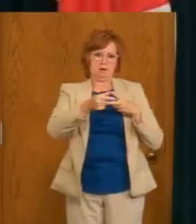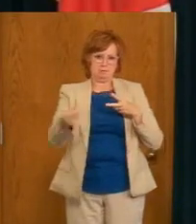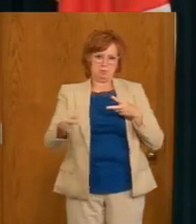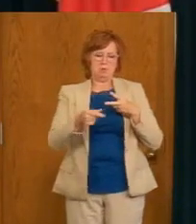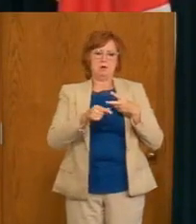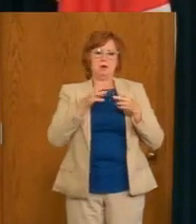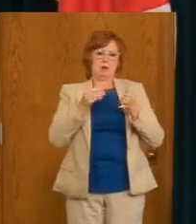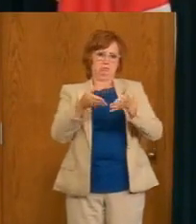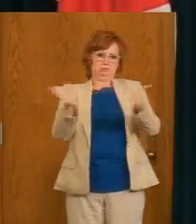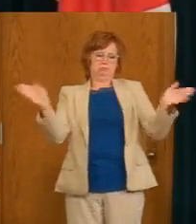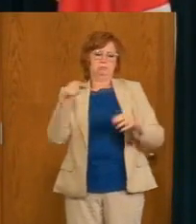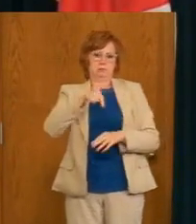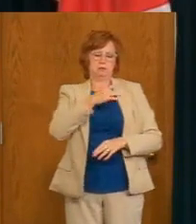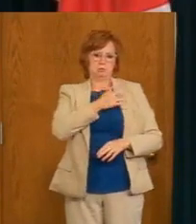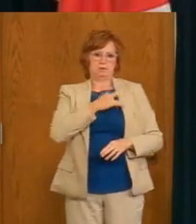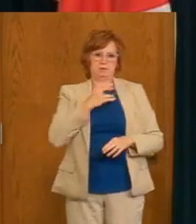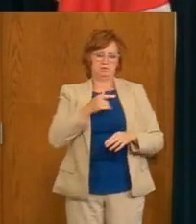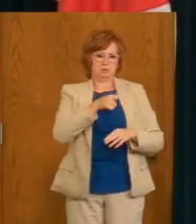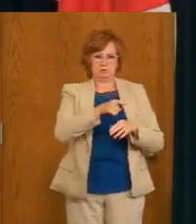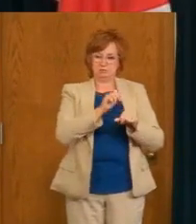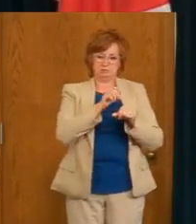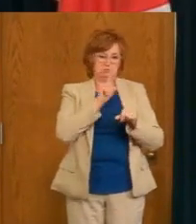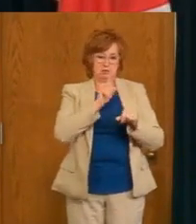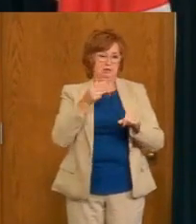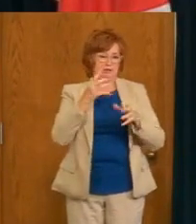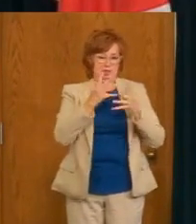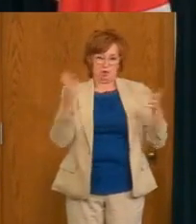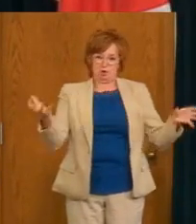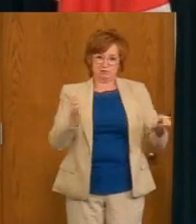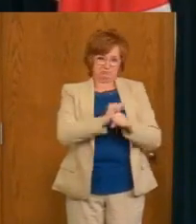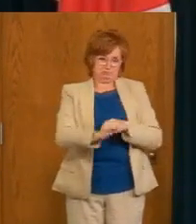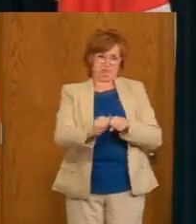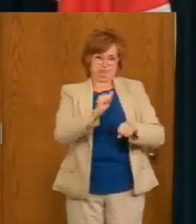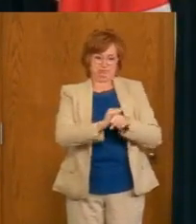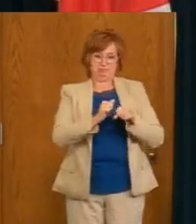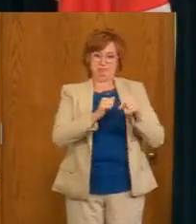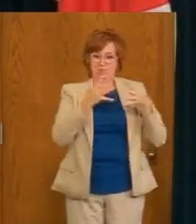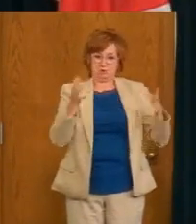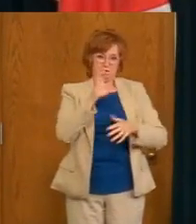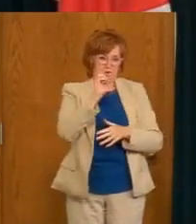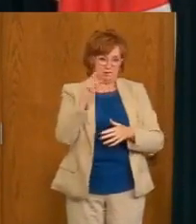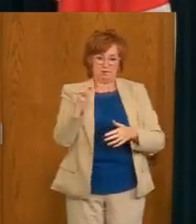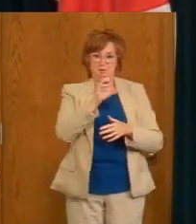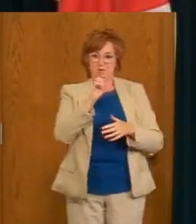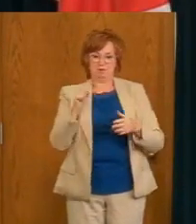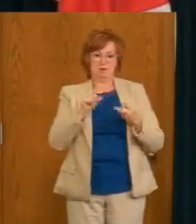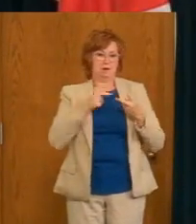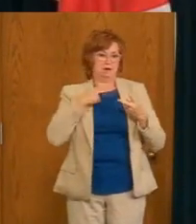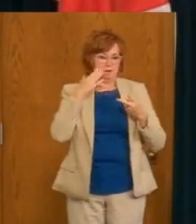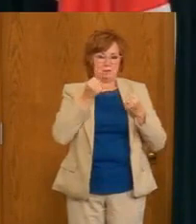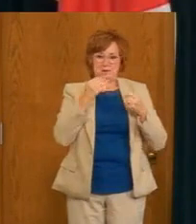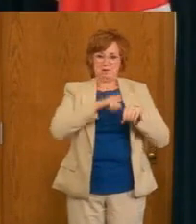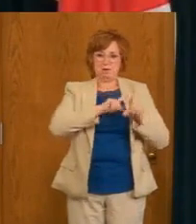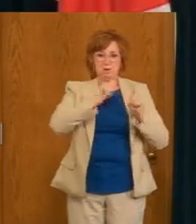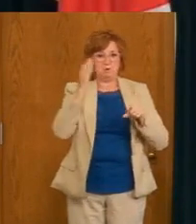broader population of this province. You've put in some very long hours over the course of the past year. I know you've put in some sleepless